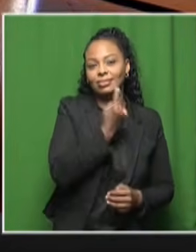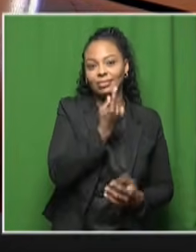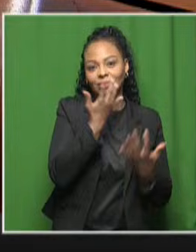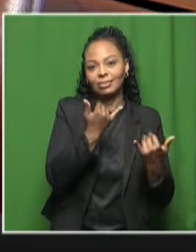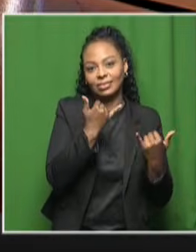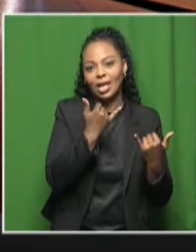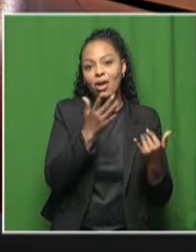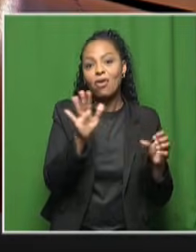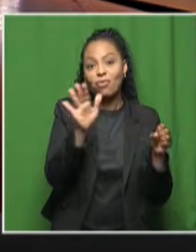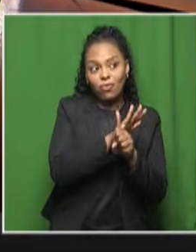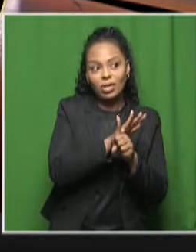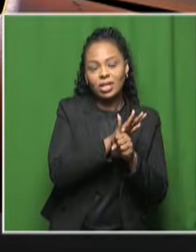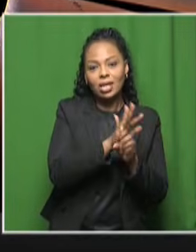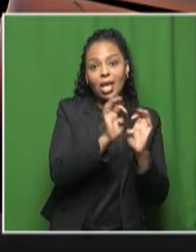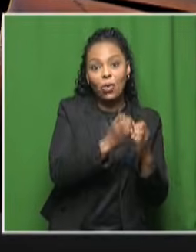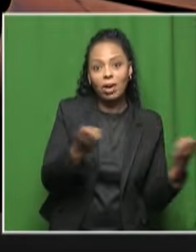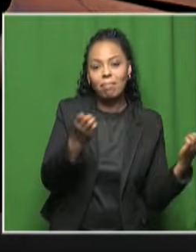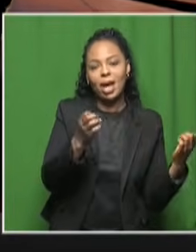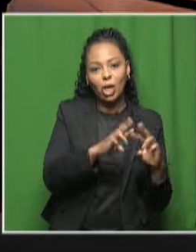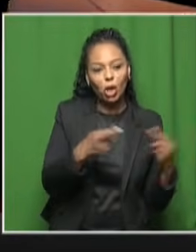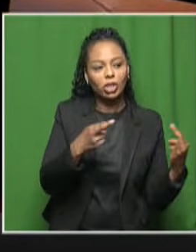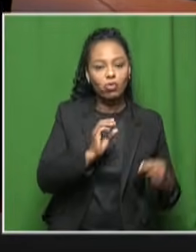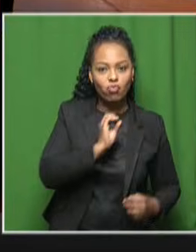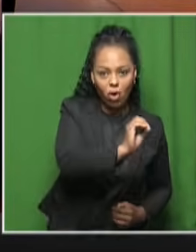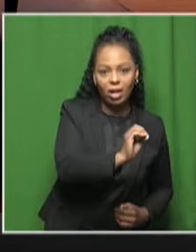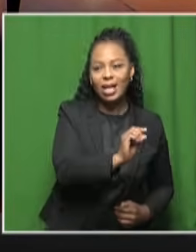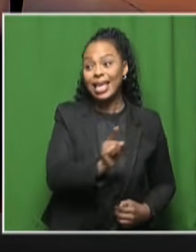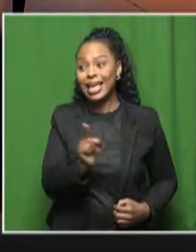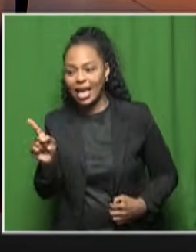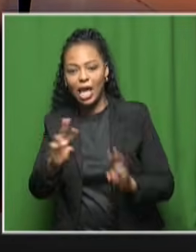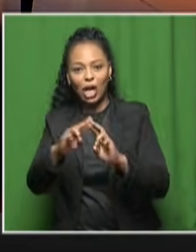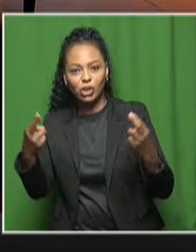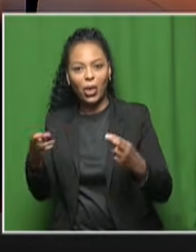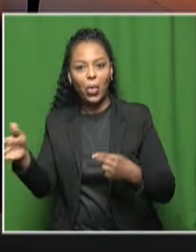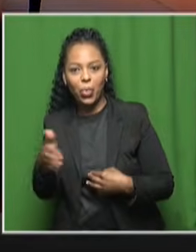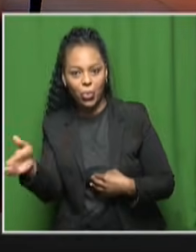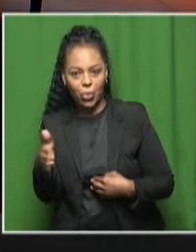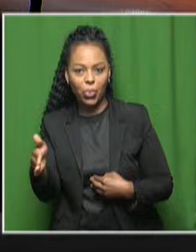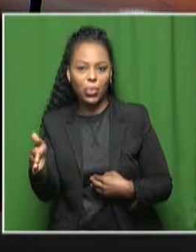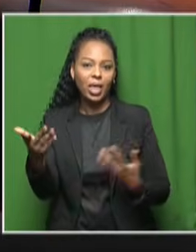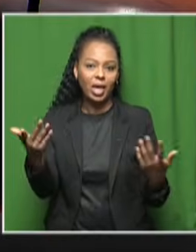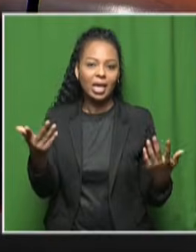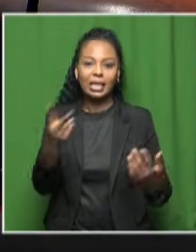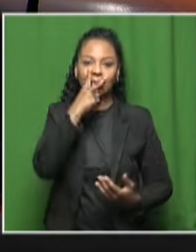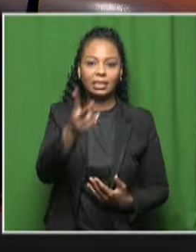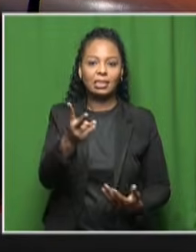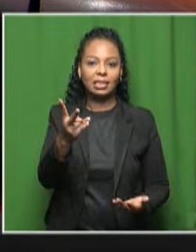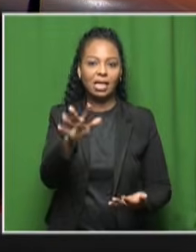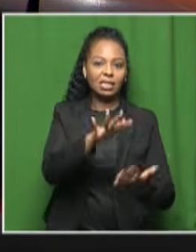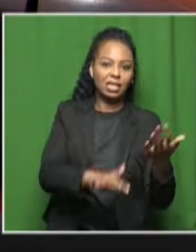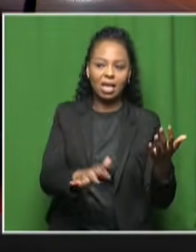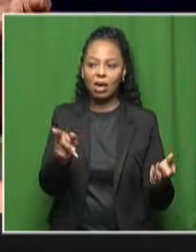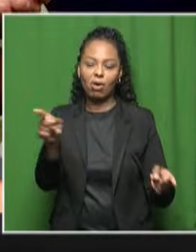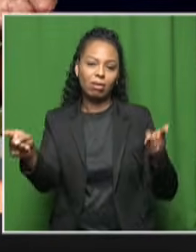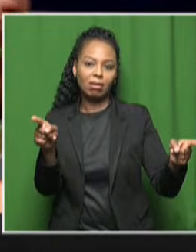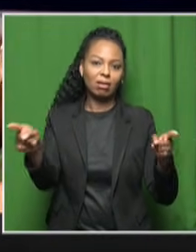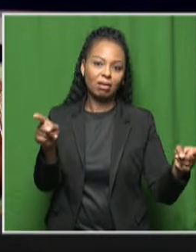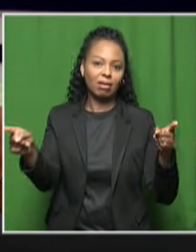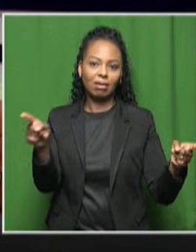fully resourced and one that is under-resourced. Yes. And just to see how these scenarios play out in